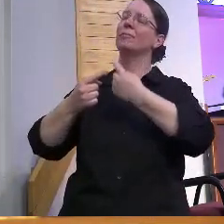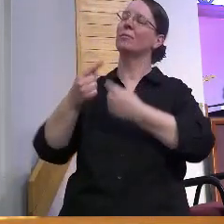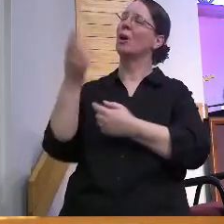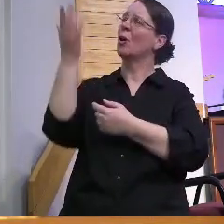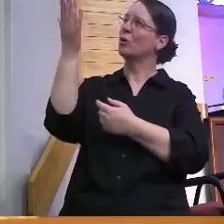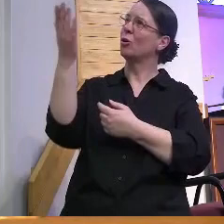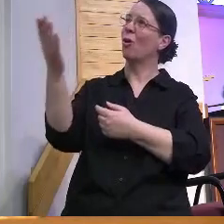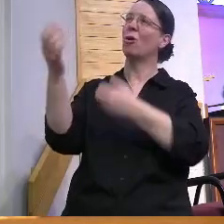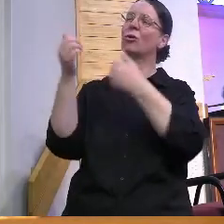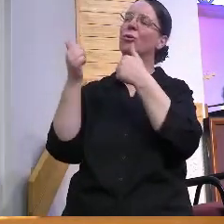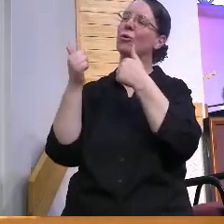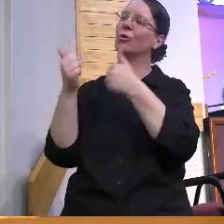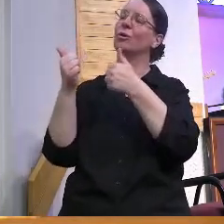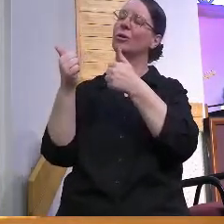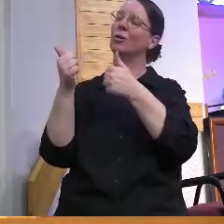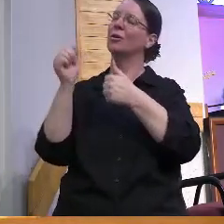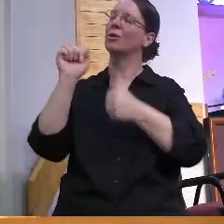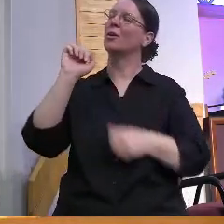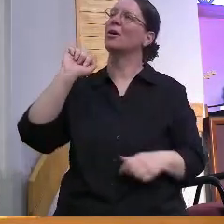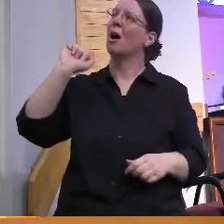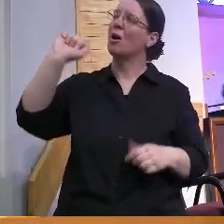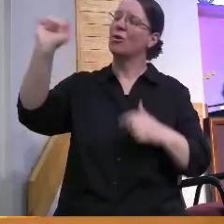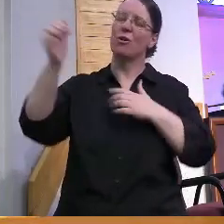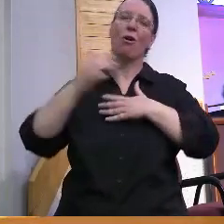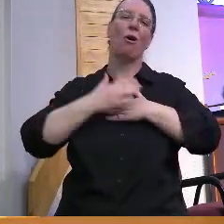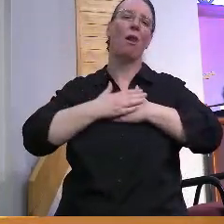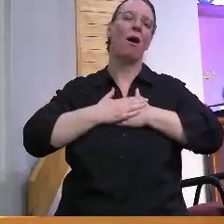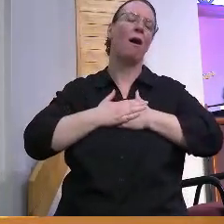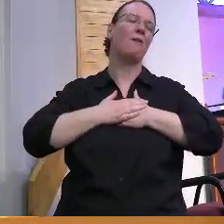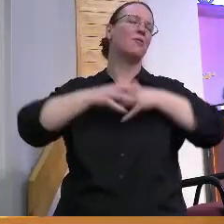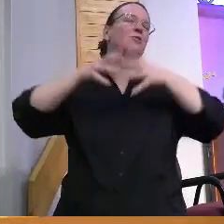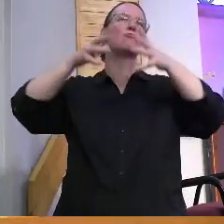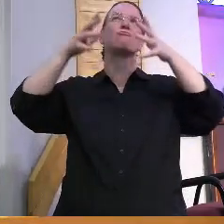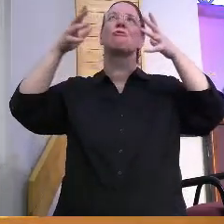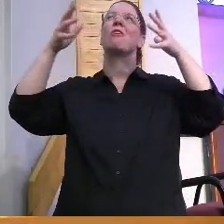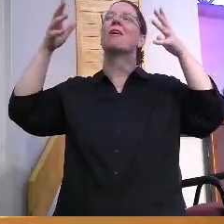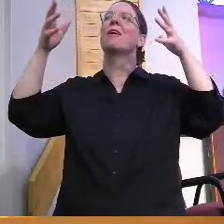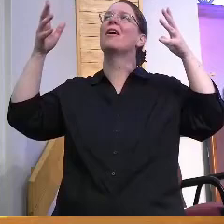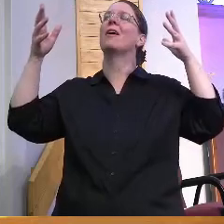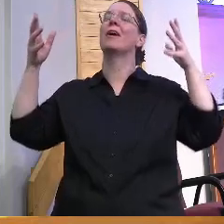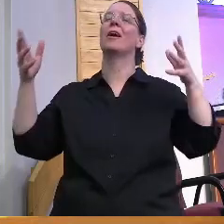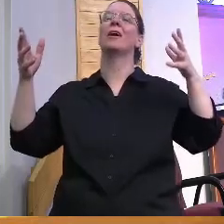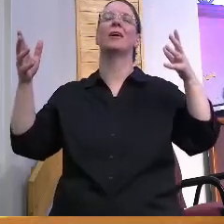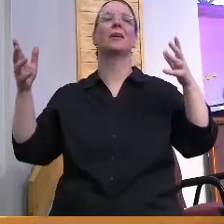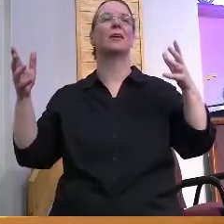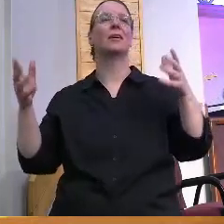say, that you're good and your love is